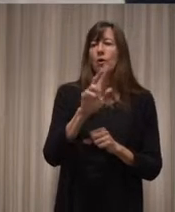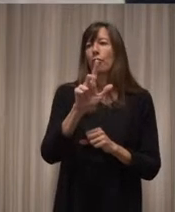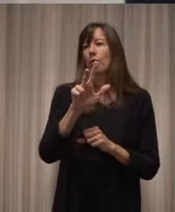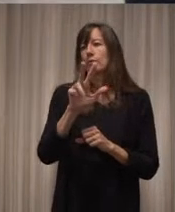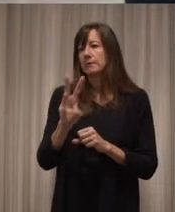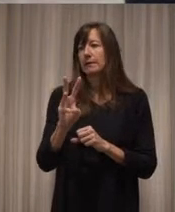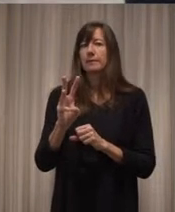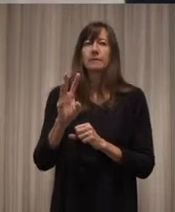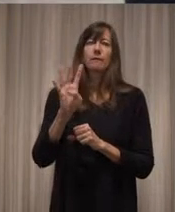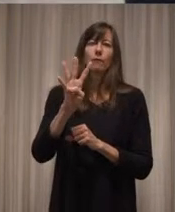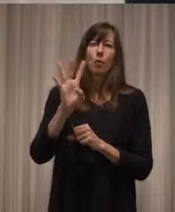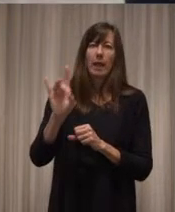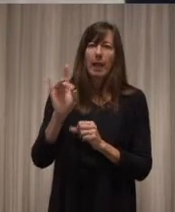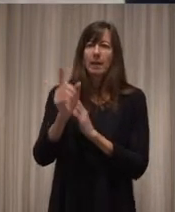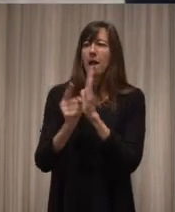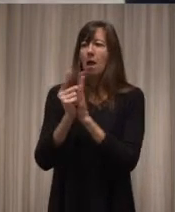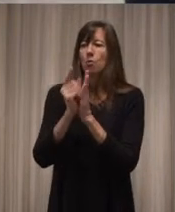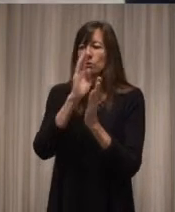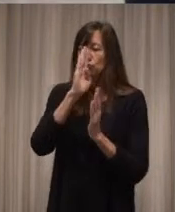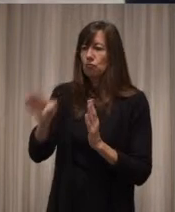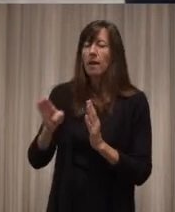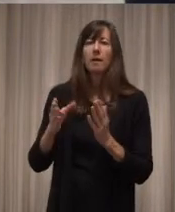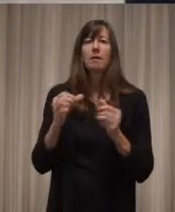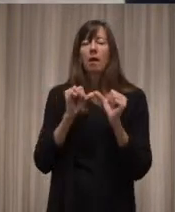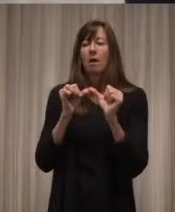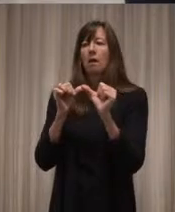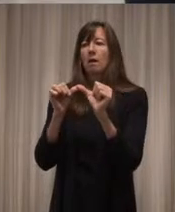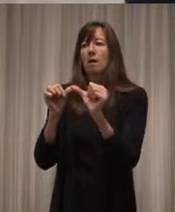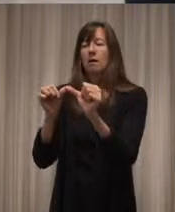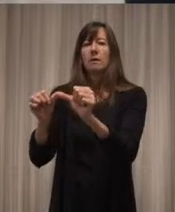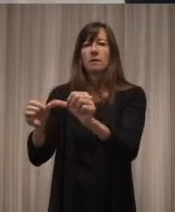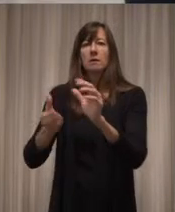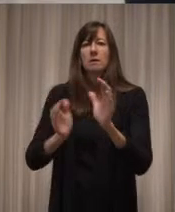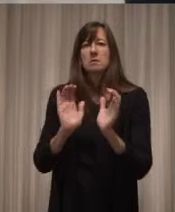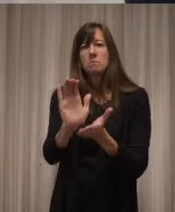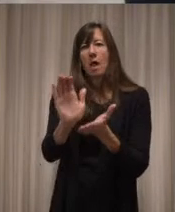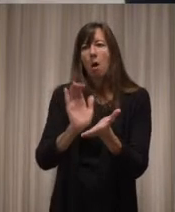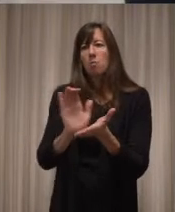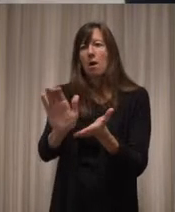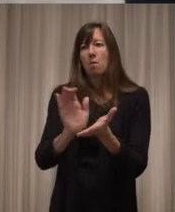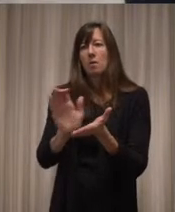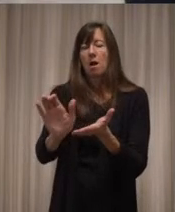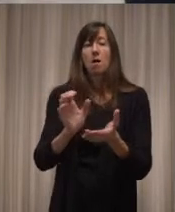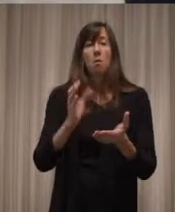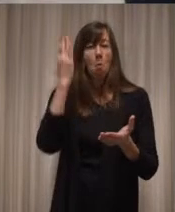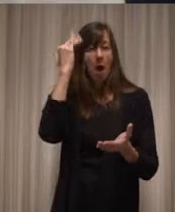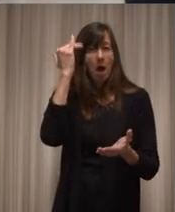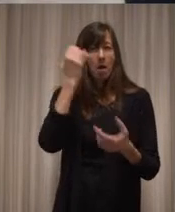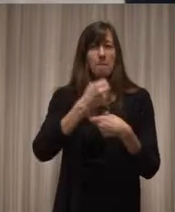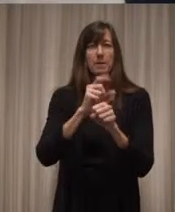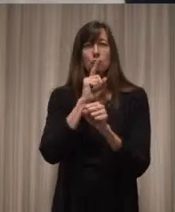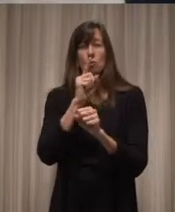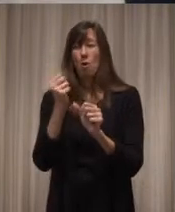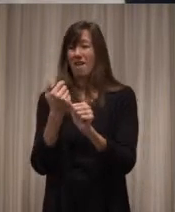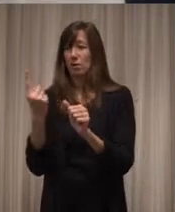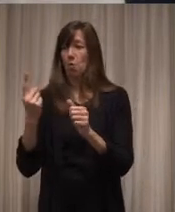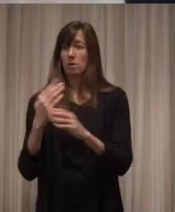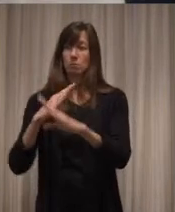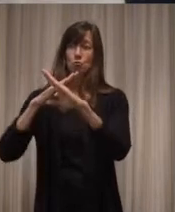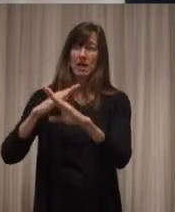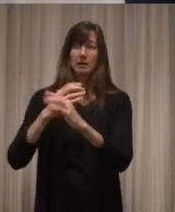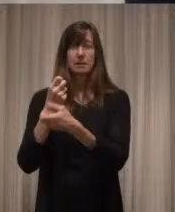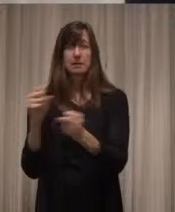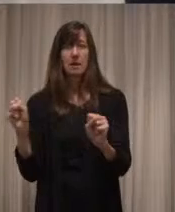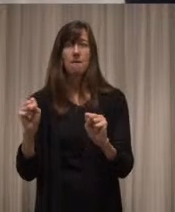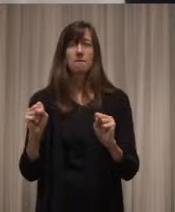very dangerous time to make sure that the rest of us can be safe and protected and that we can get our roads cleared. So our team here